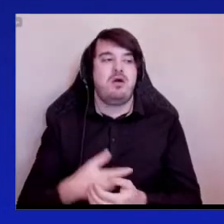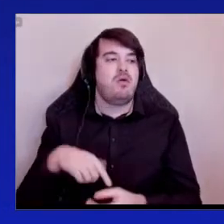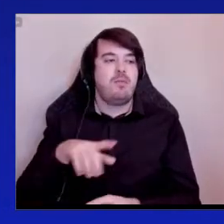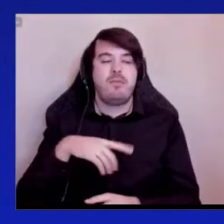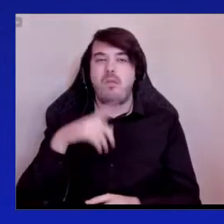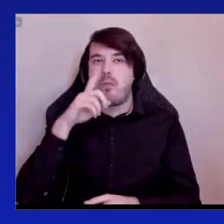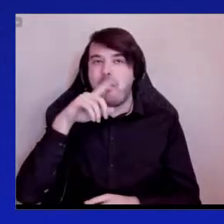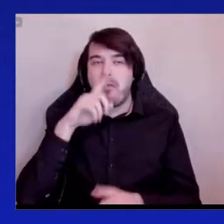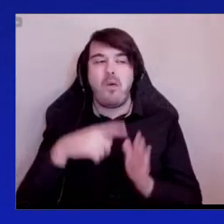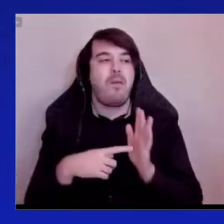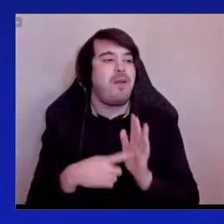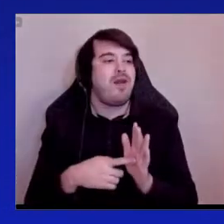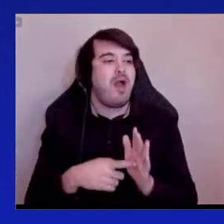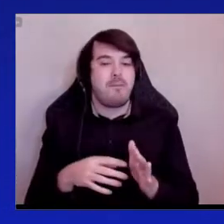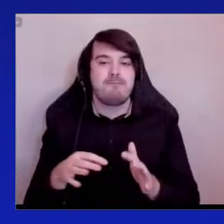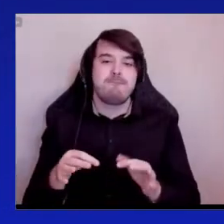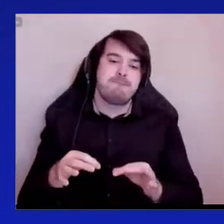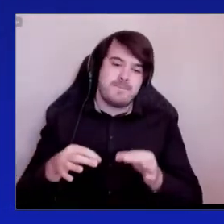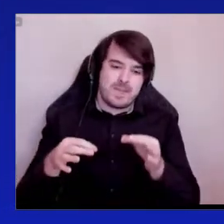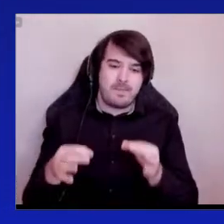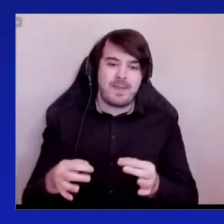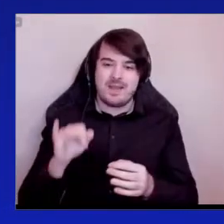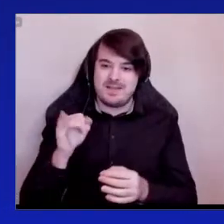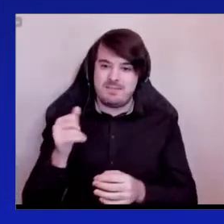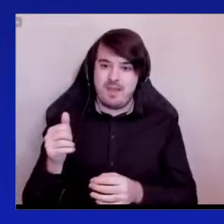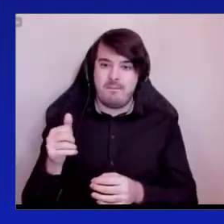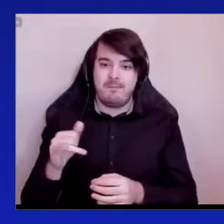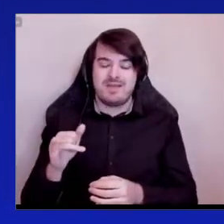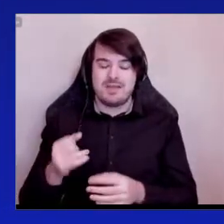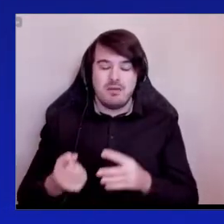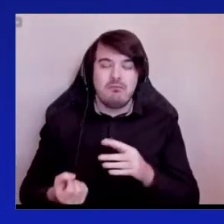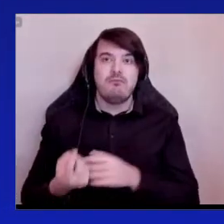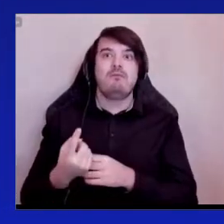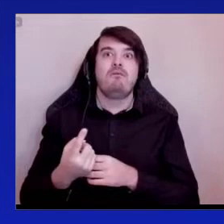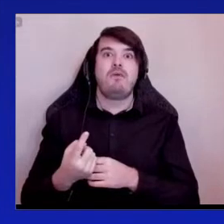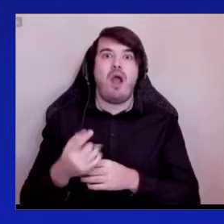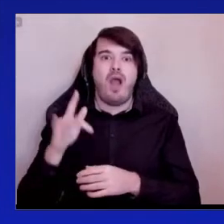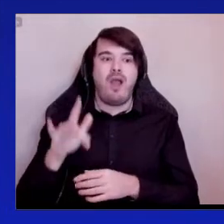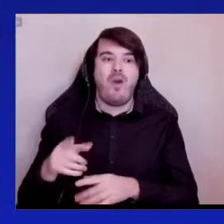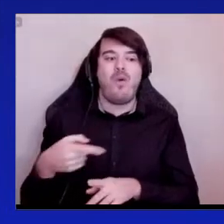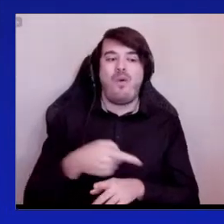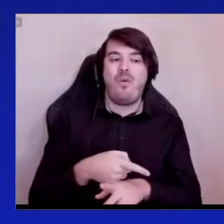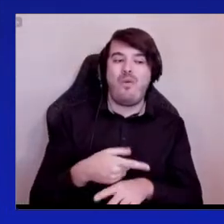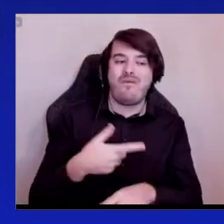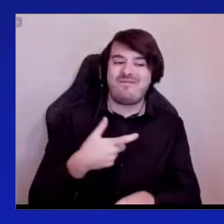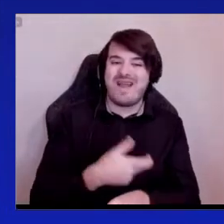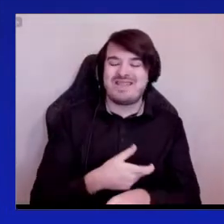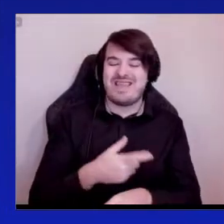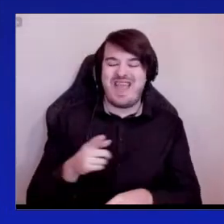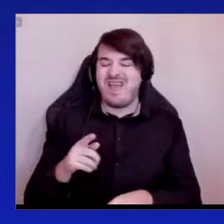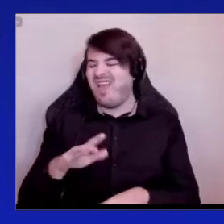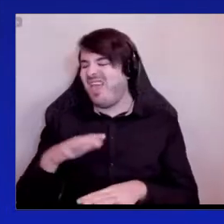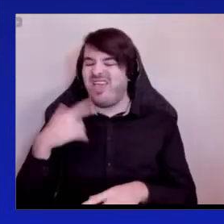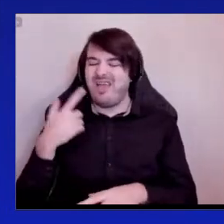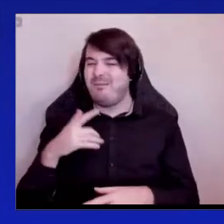infection. But there is no contraindication to vaccinating someone who's previously tested positive.